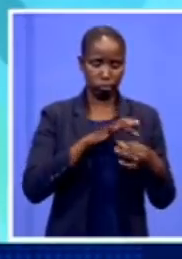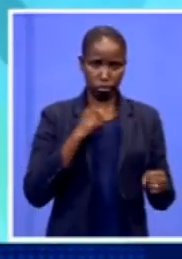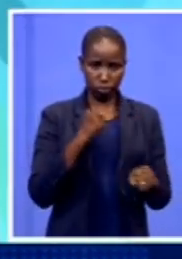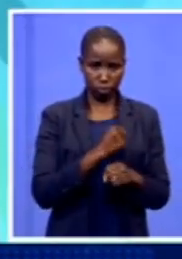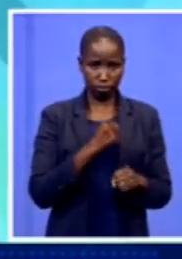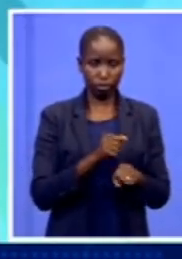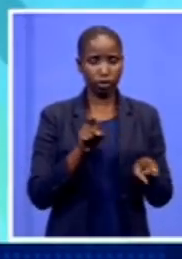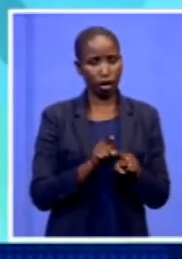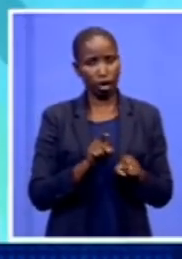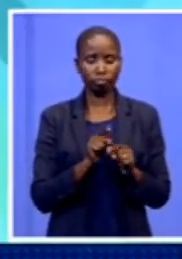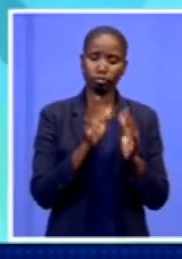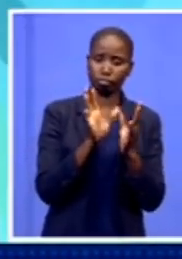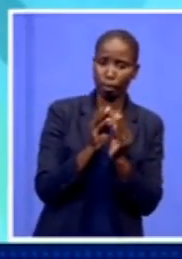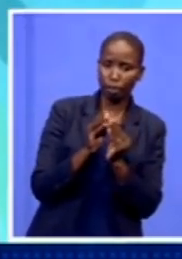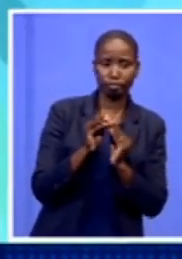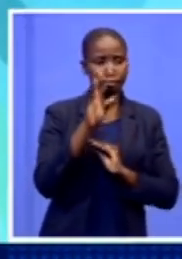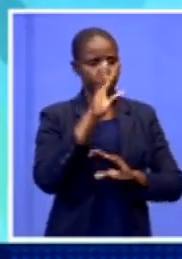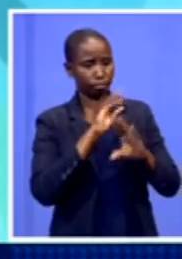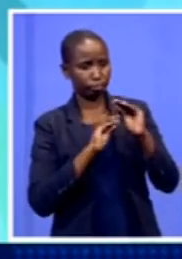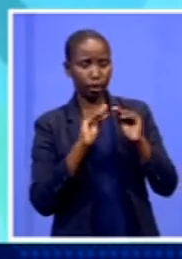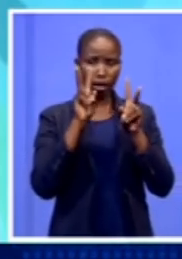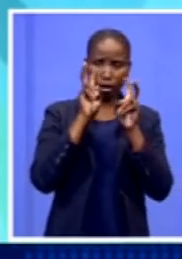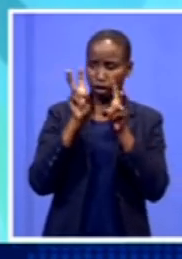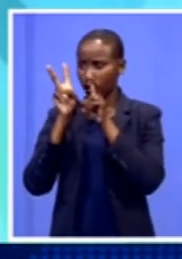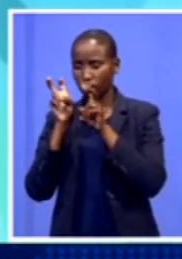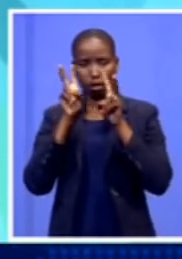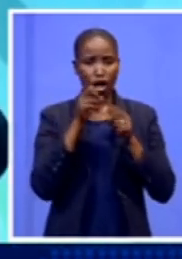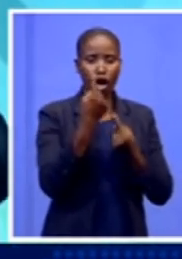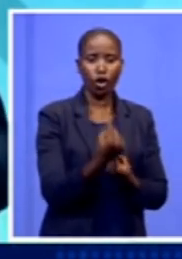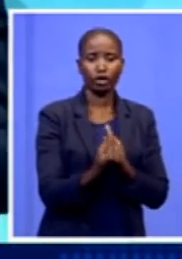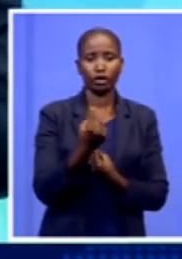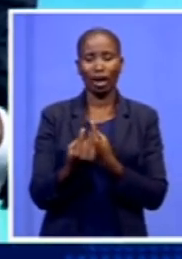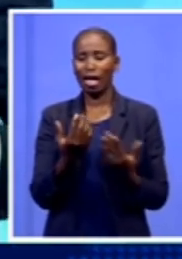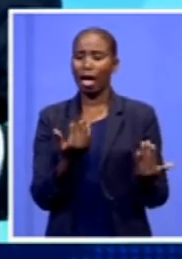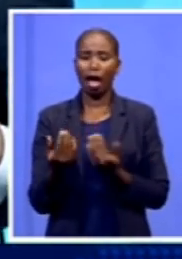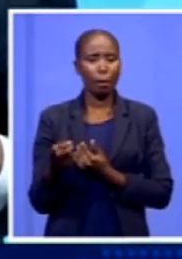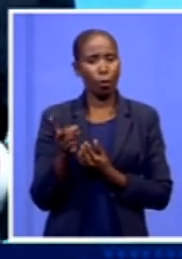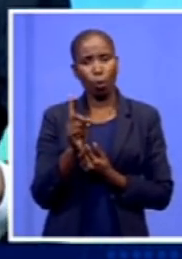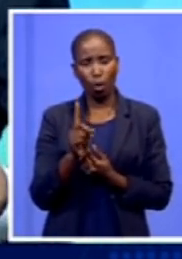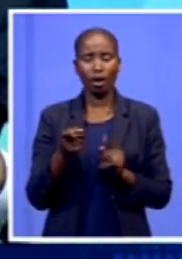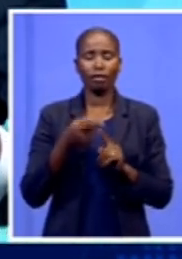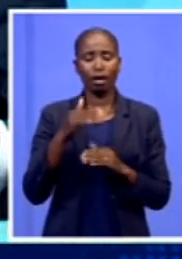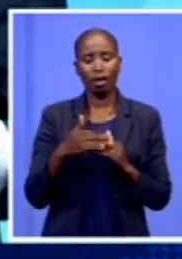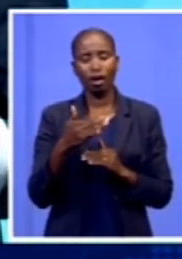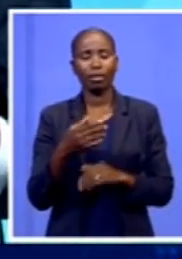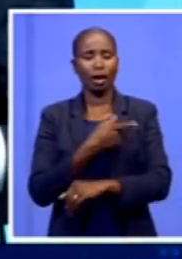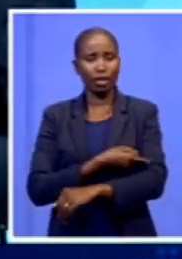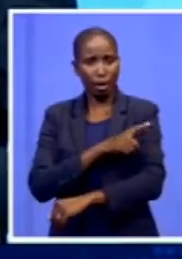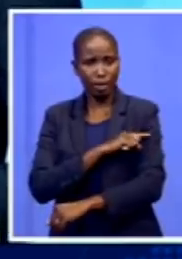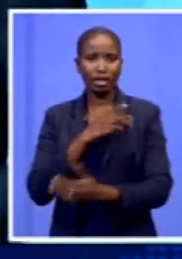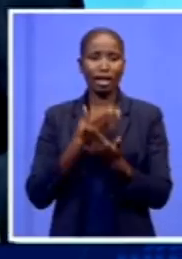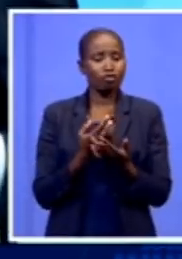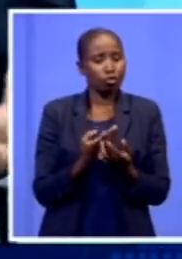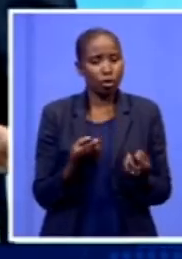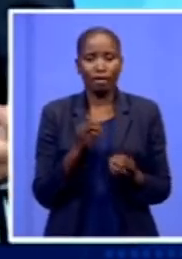other, listened to expectations and the kind of capacities and resources that we could make available, so that we